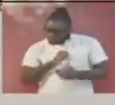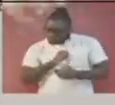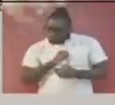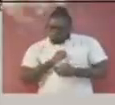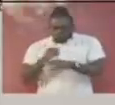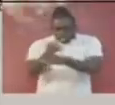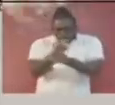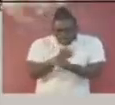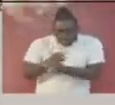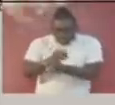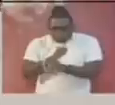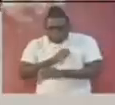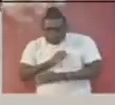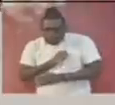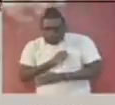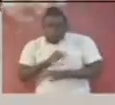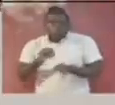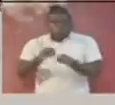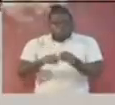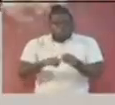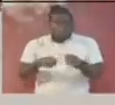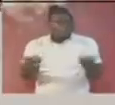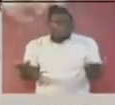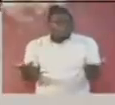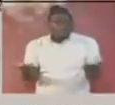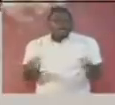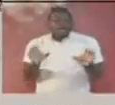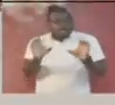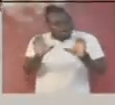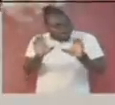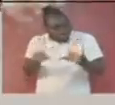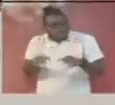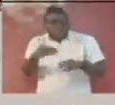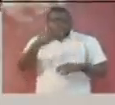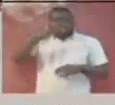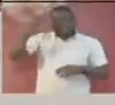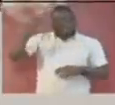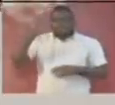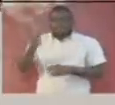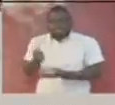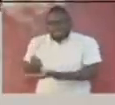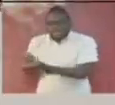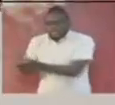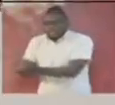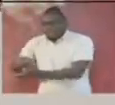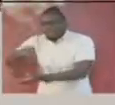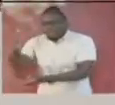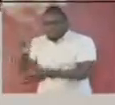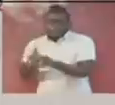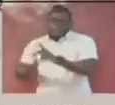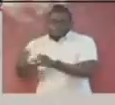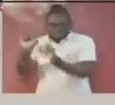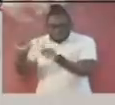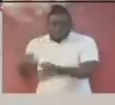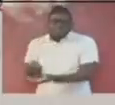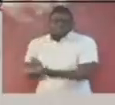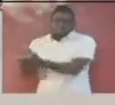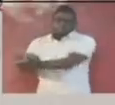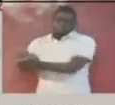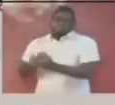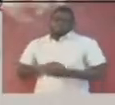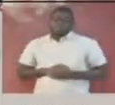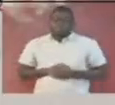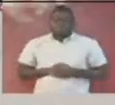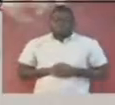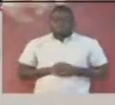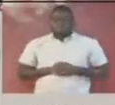Young people, remember that how we think about things determines how we respond to them. So even as we face all those challenges that